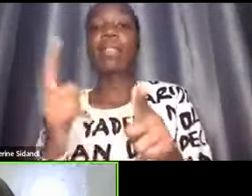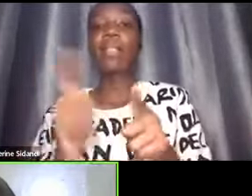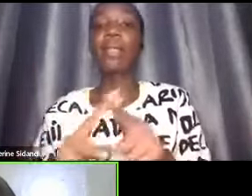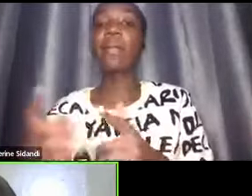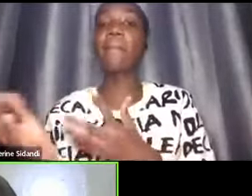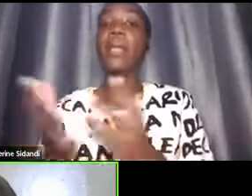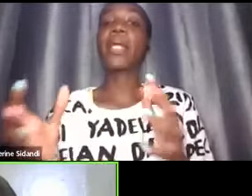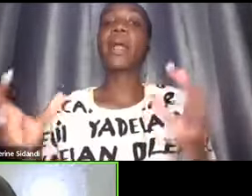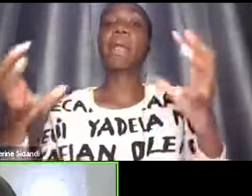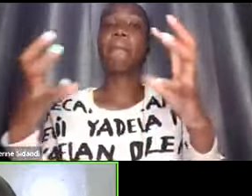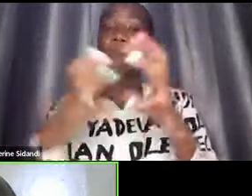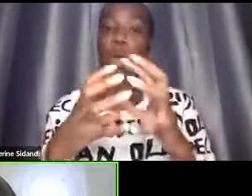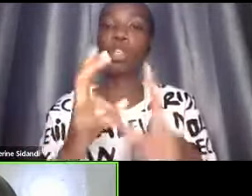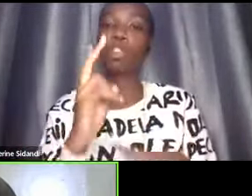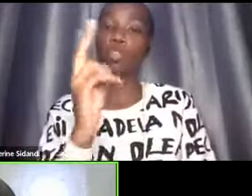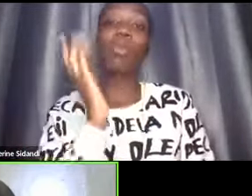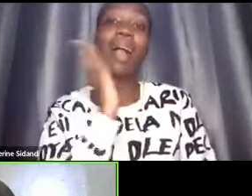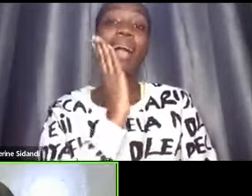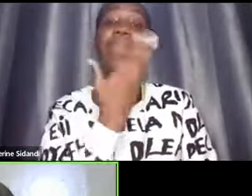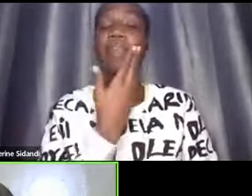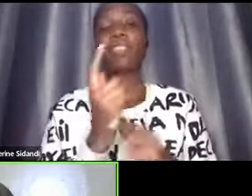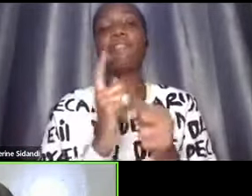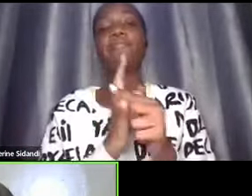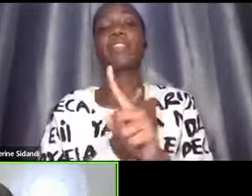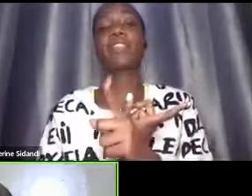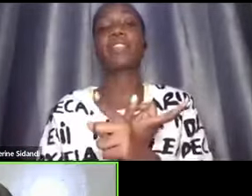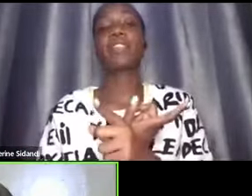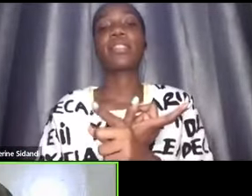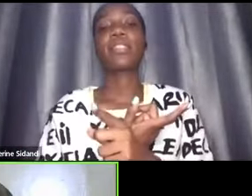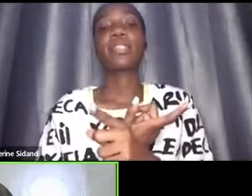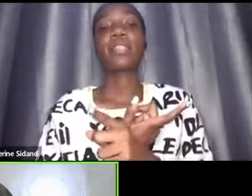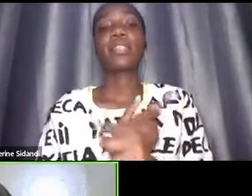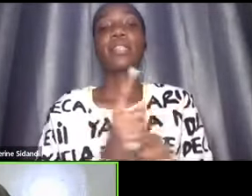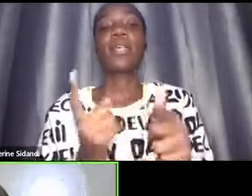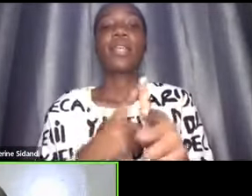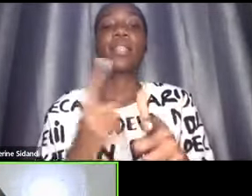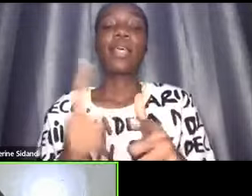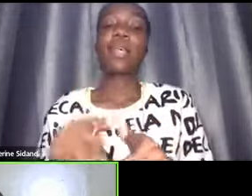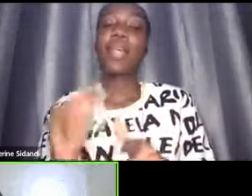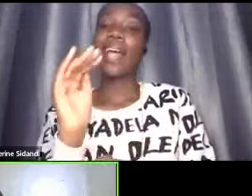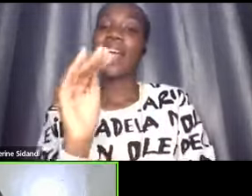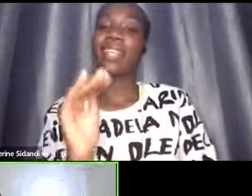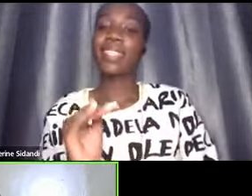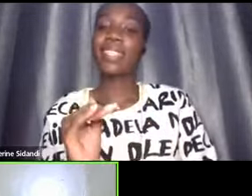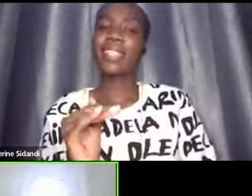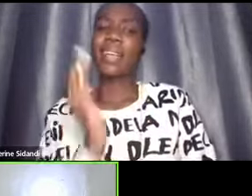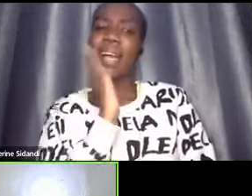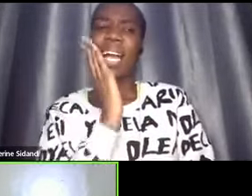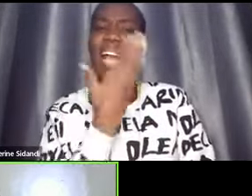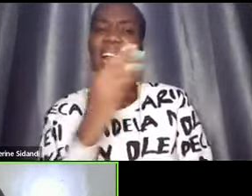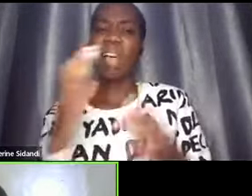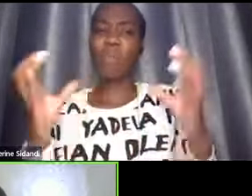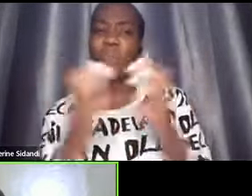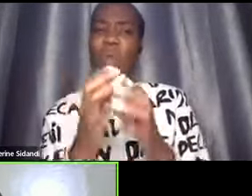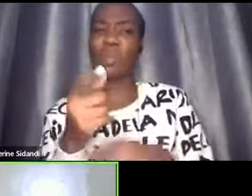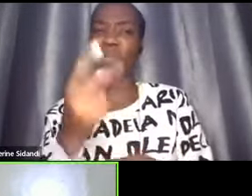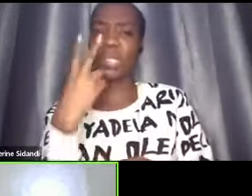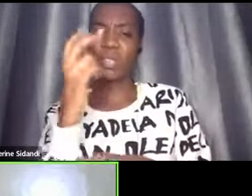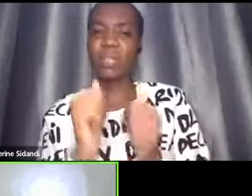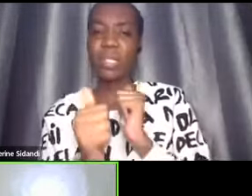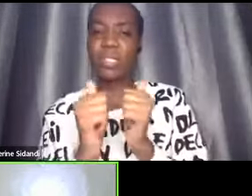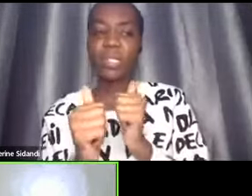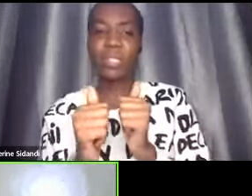different colors. And he asks them, what is the color of the ball that you are looking at? Tells them to turn